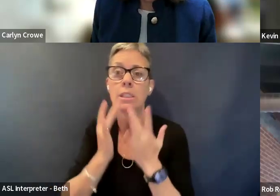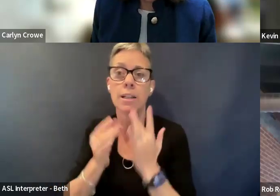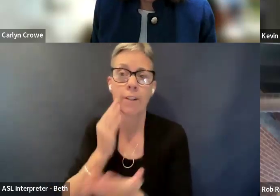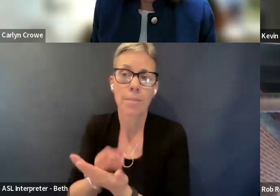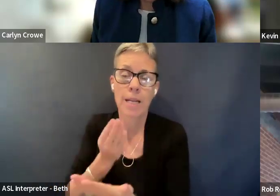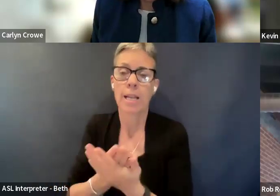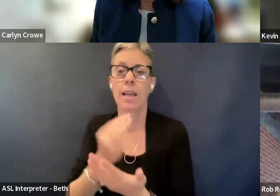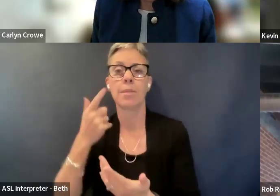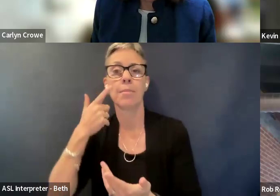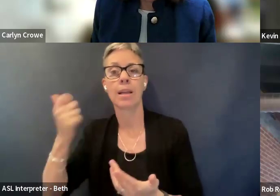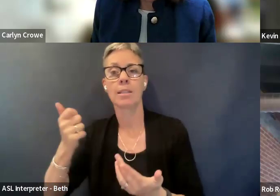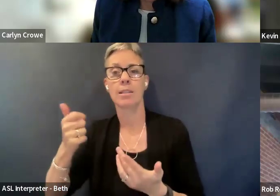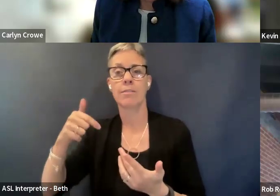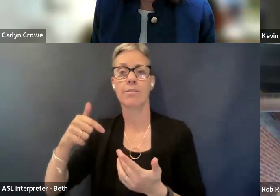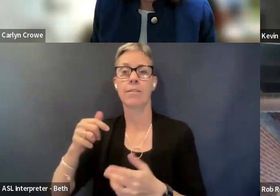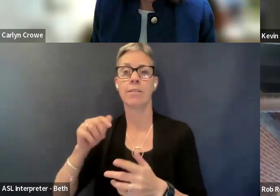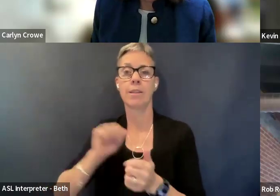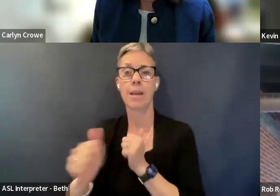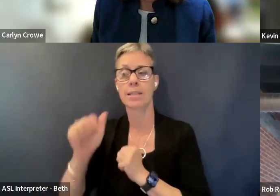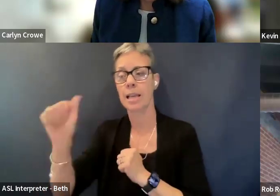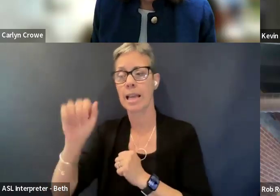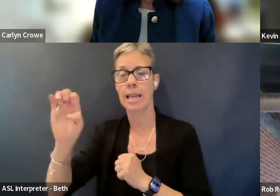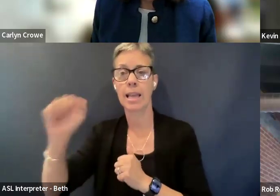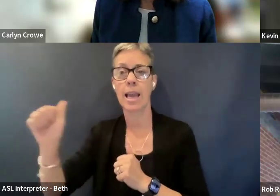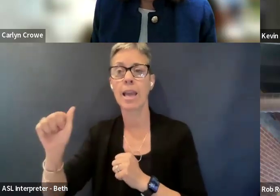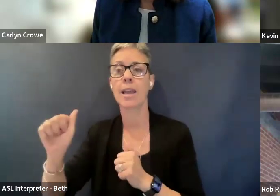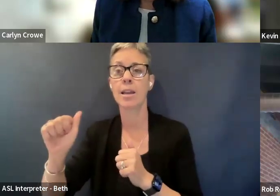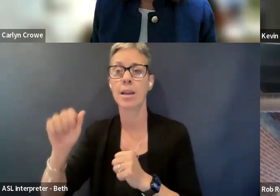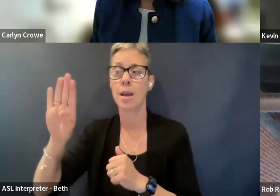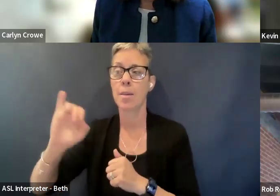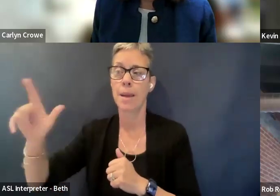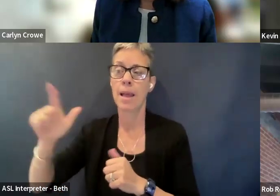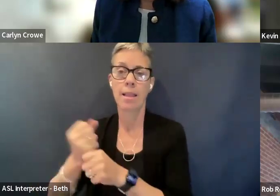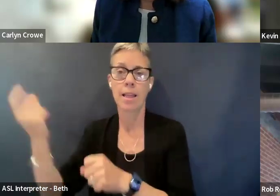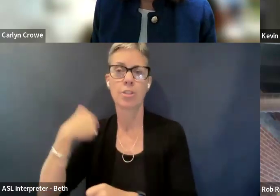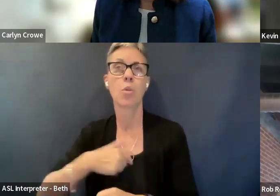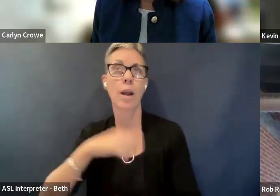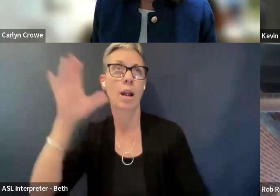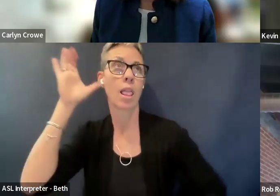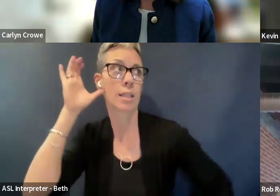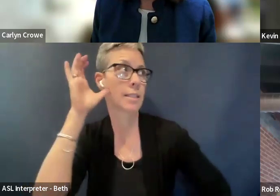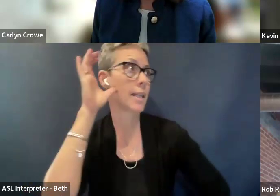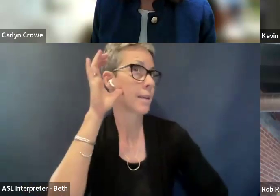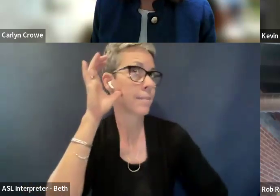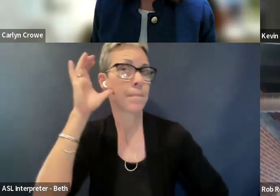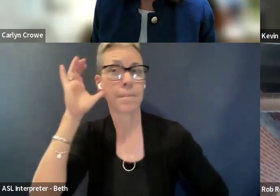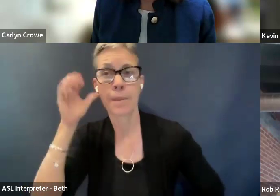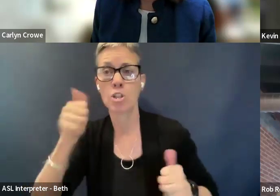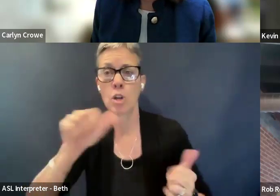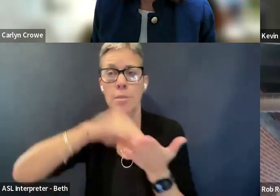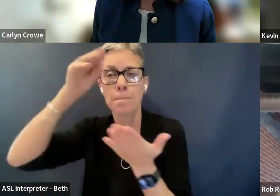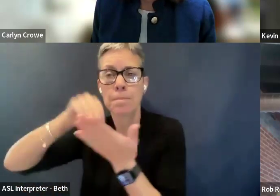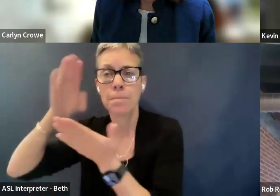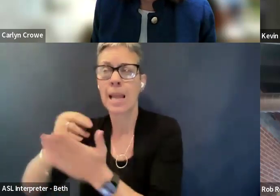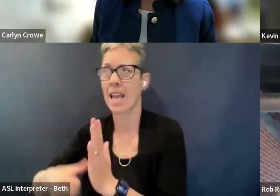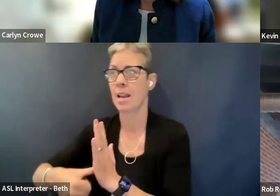passage of the AEA bill last year, we're just doing a lot of listening and trying to emphasize the